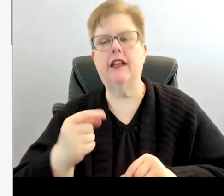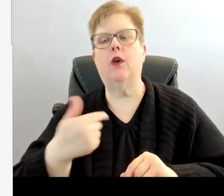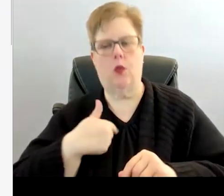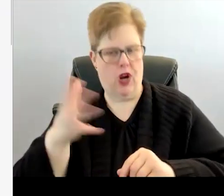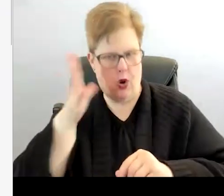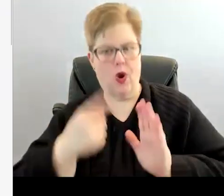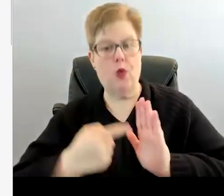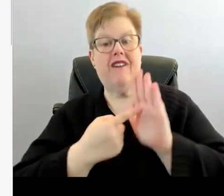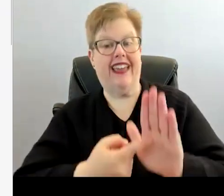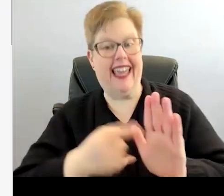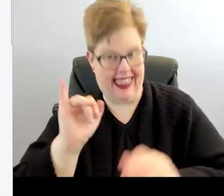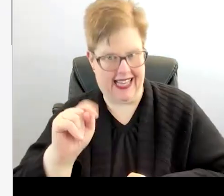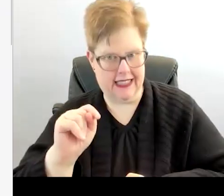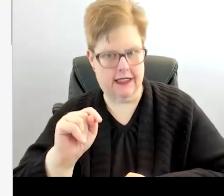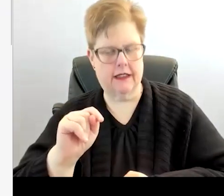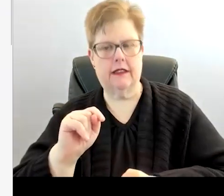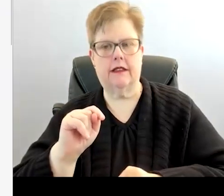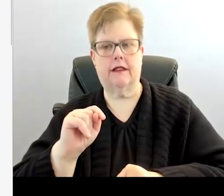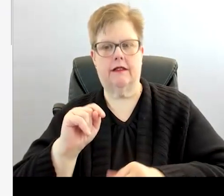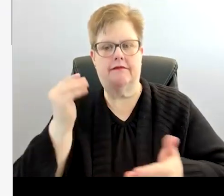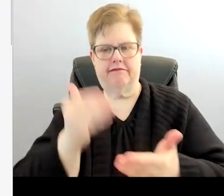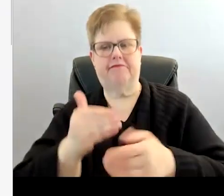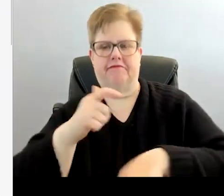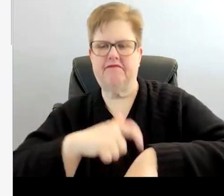indeed reveal it to you